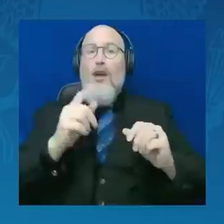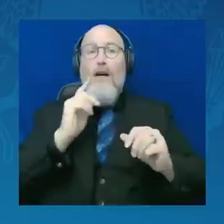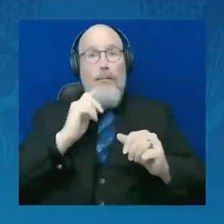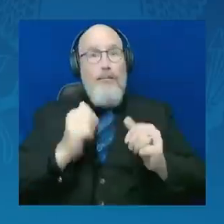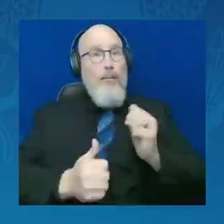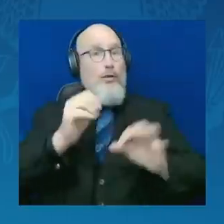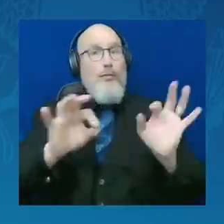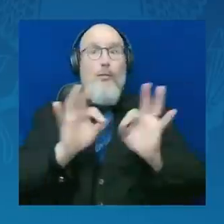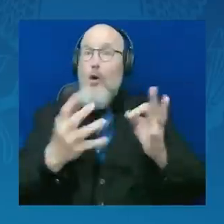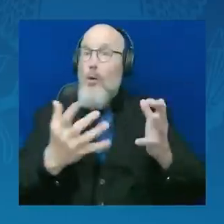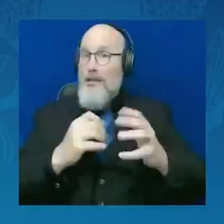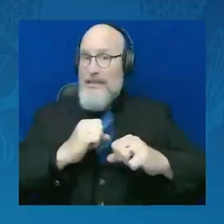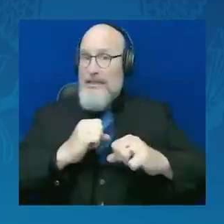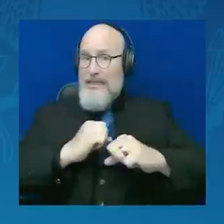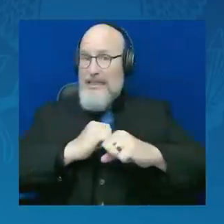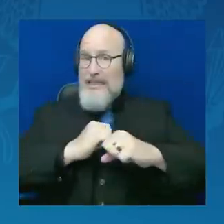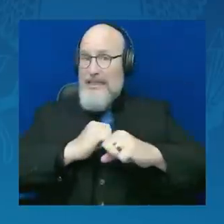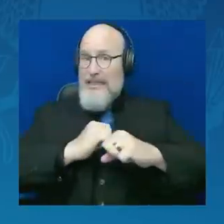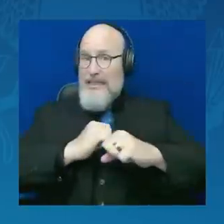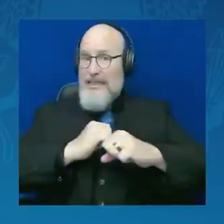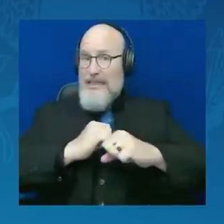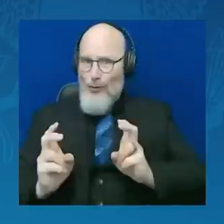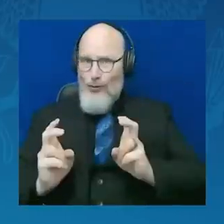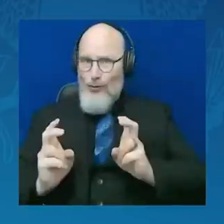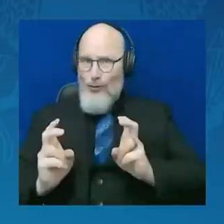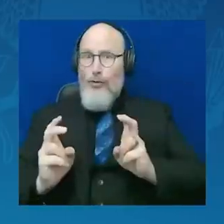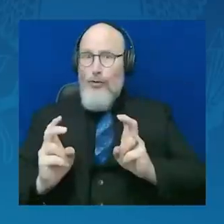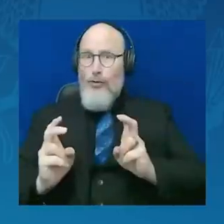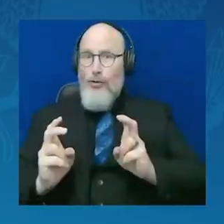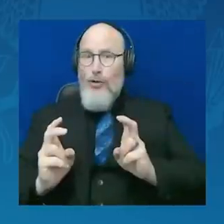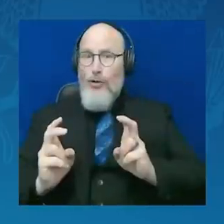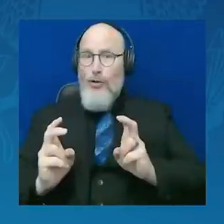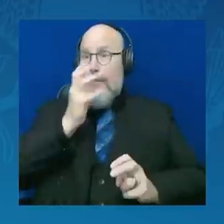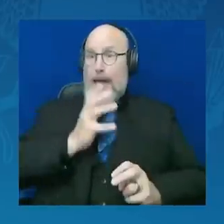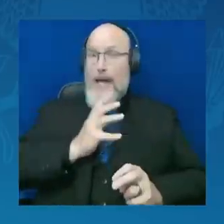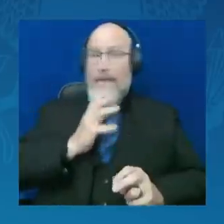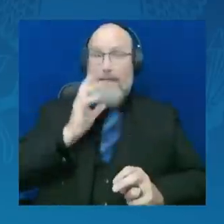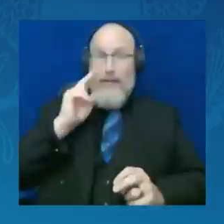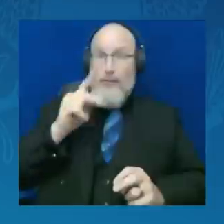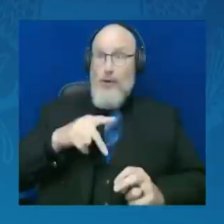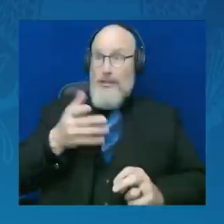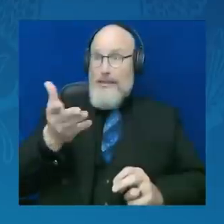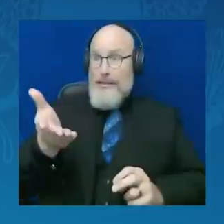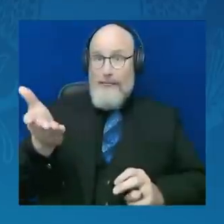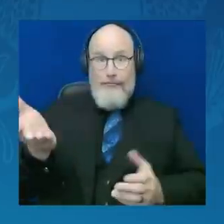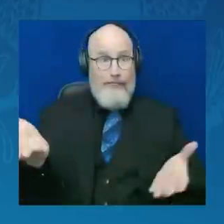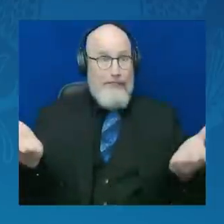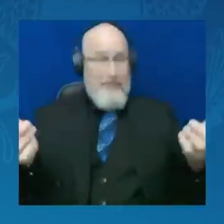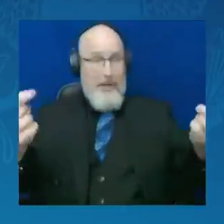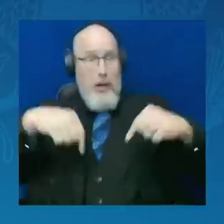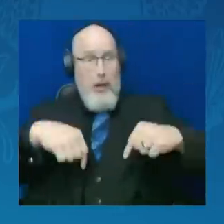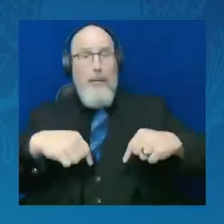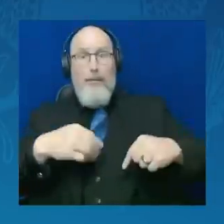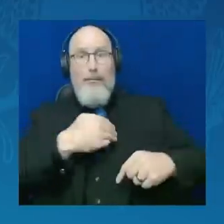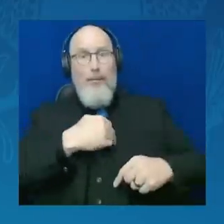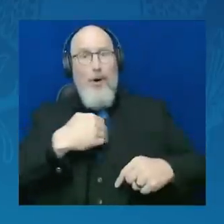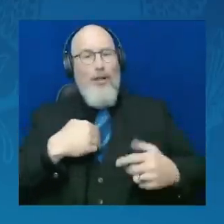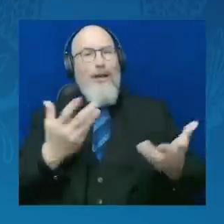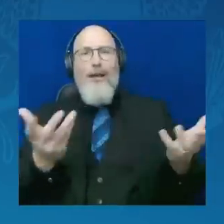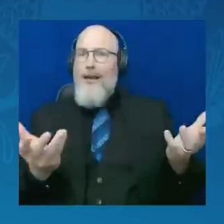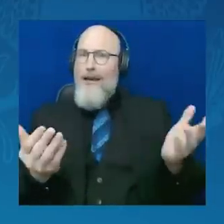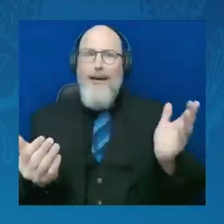The presence of Madam Vice President here in Poland is yet another demonstration of